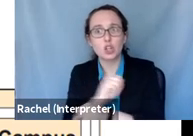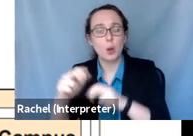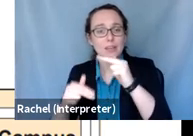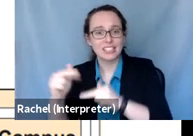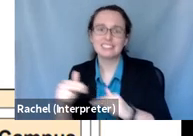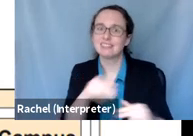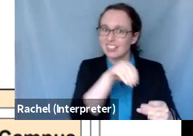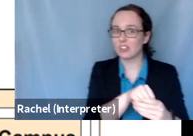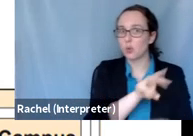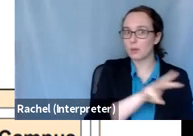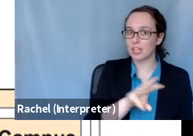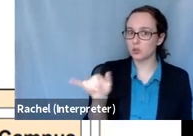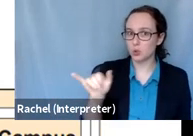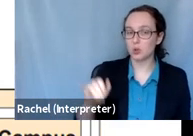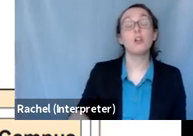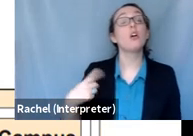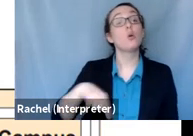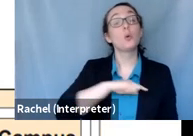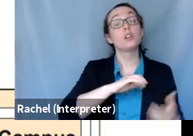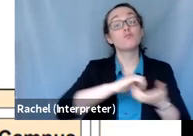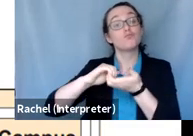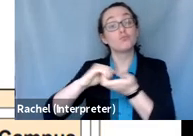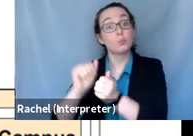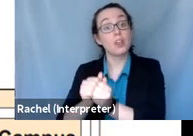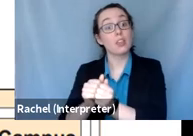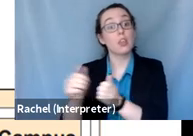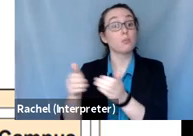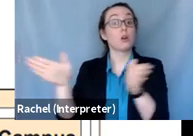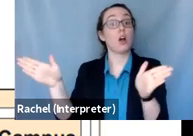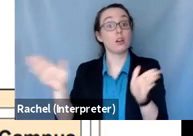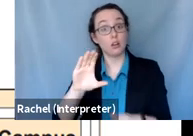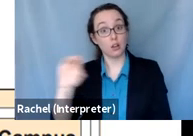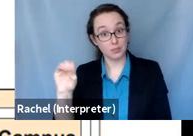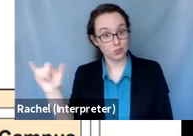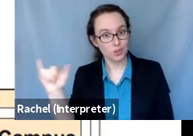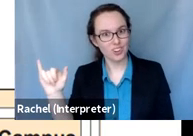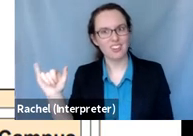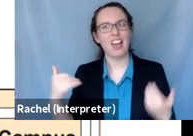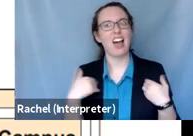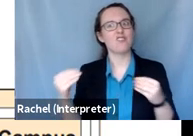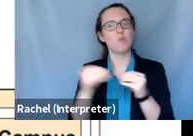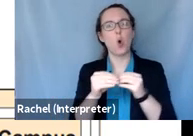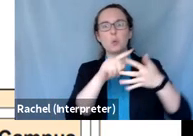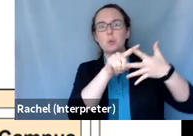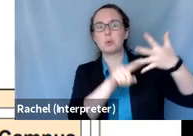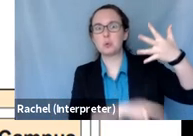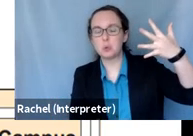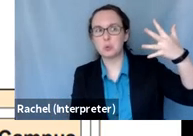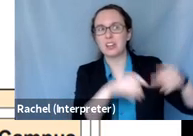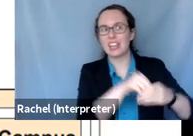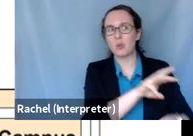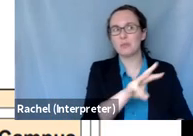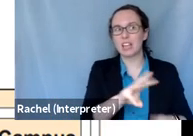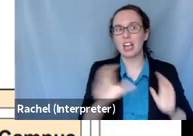company beyond that too. So in theory, we have more access to more things on the website than we could ever have in the store for you.